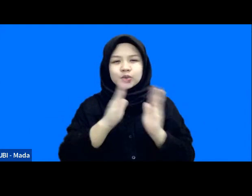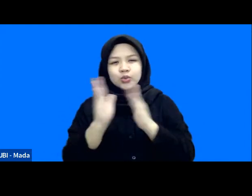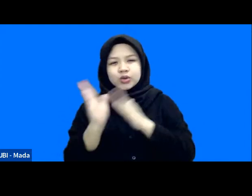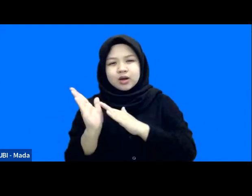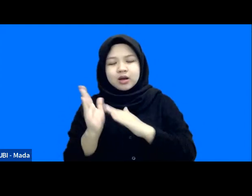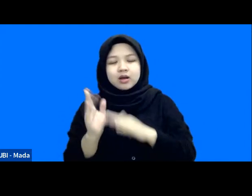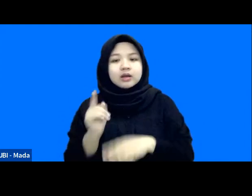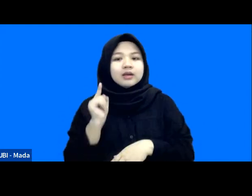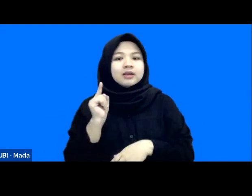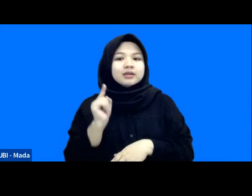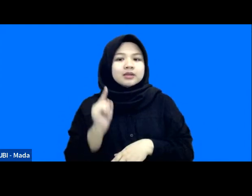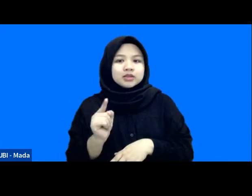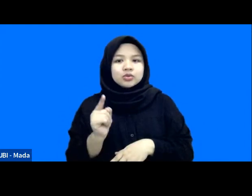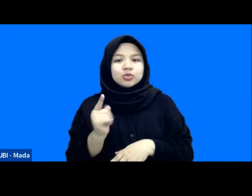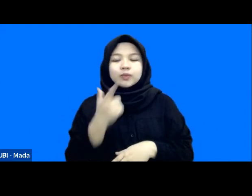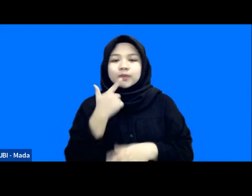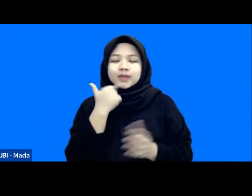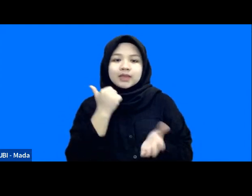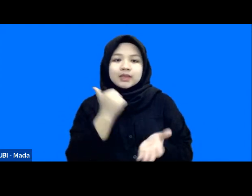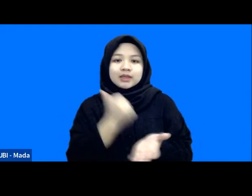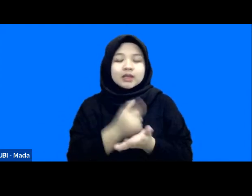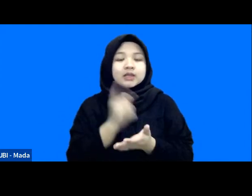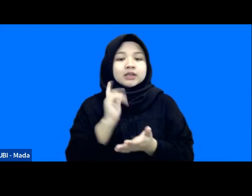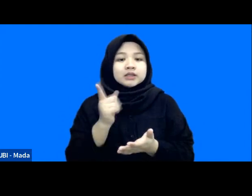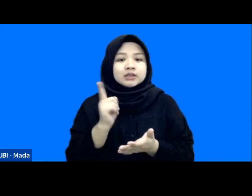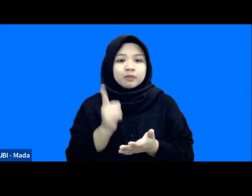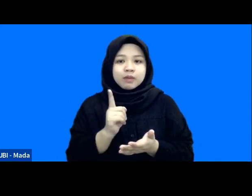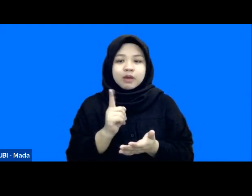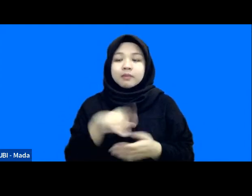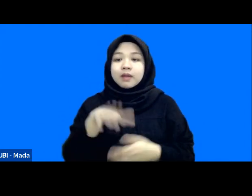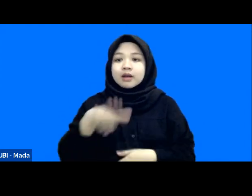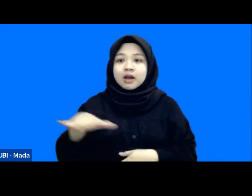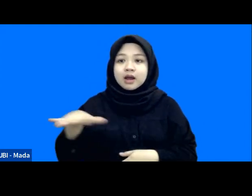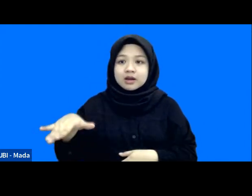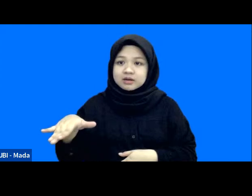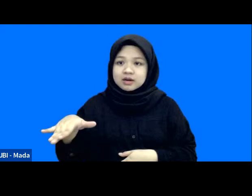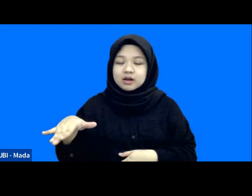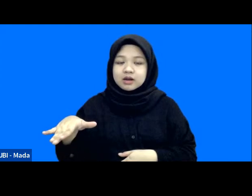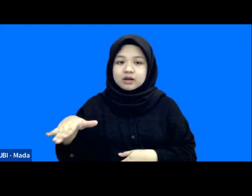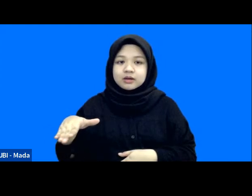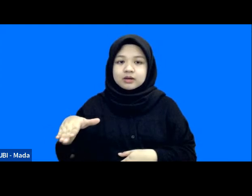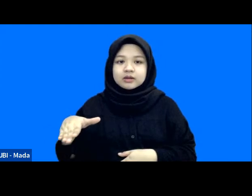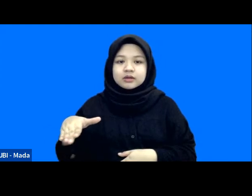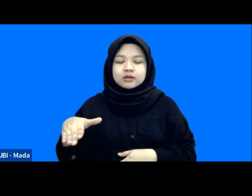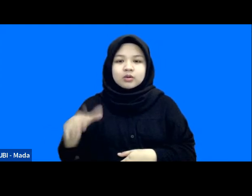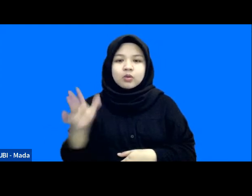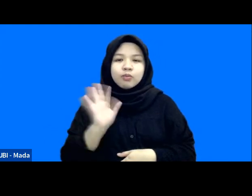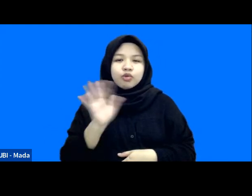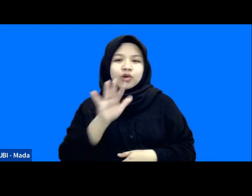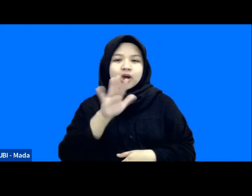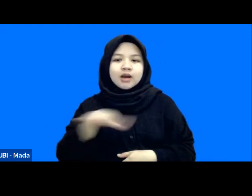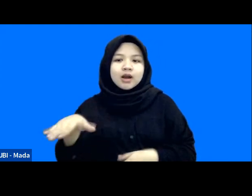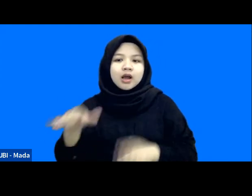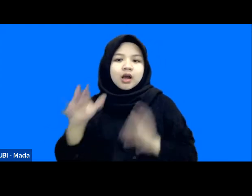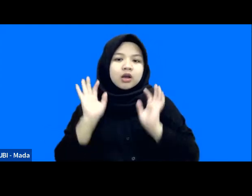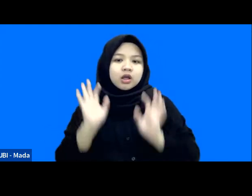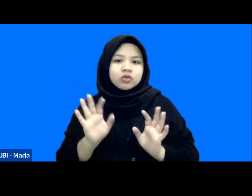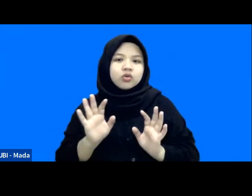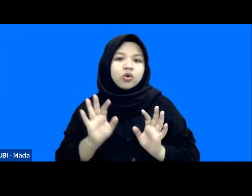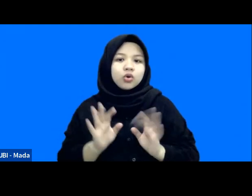not only children that are have these proportionate